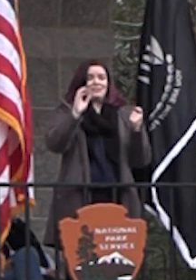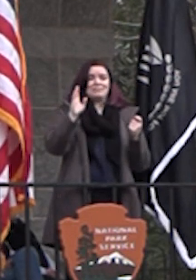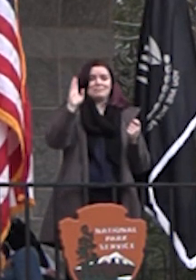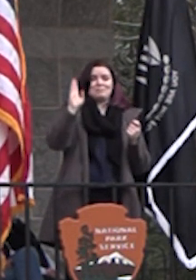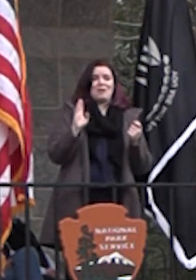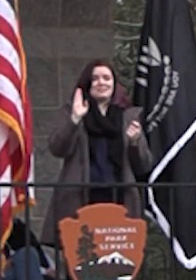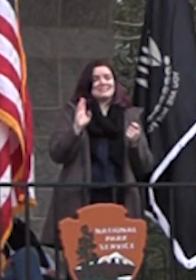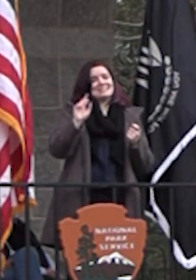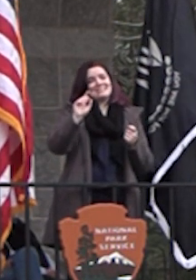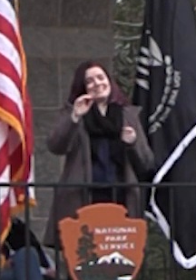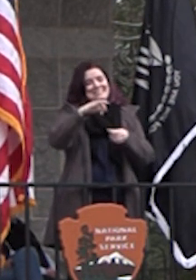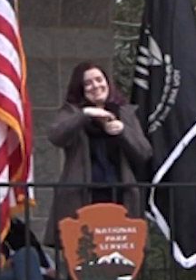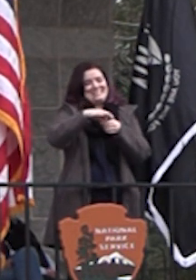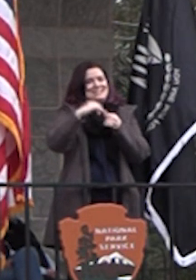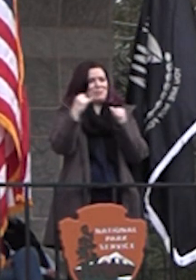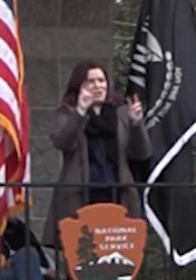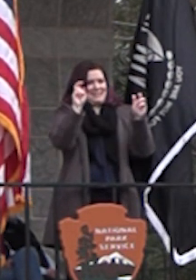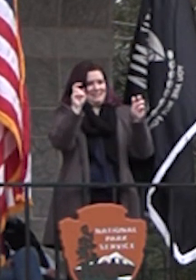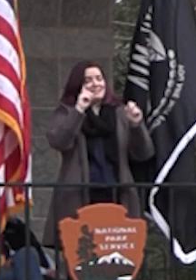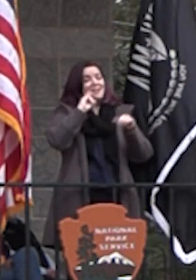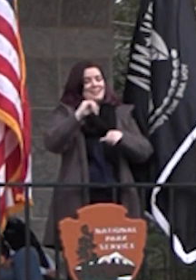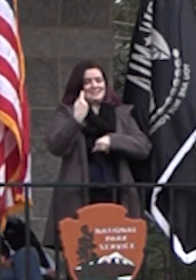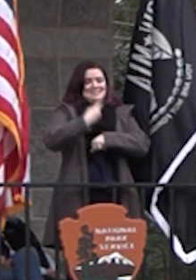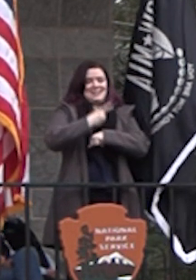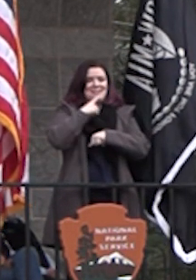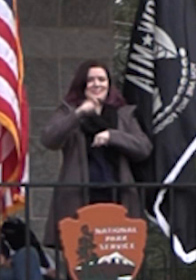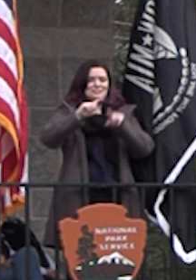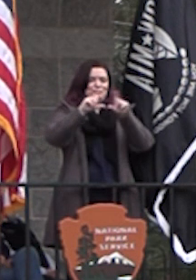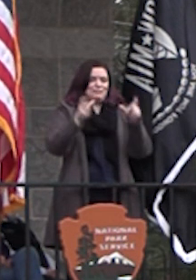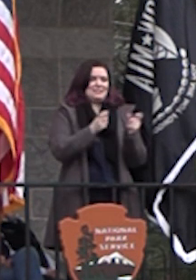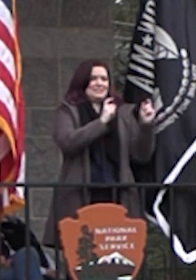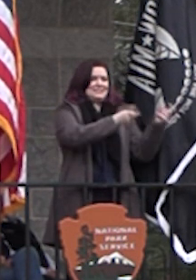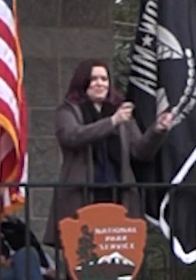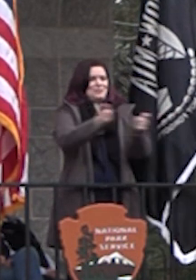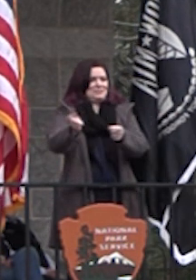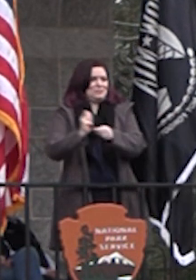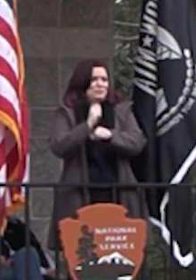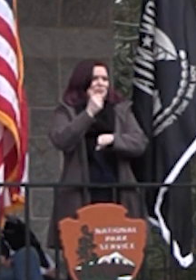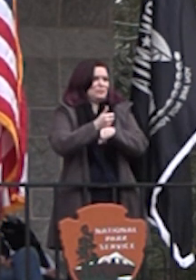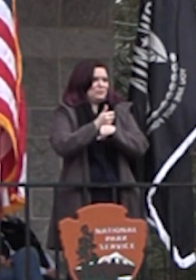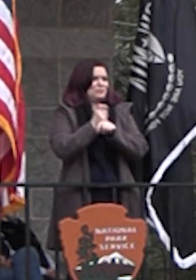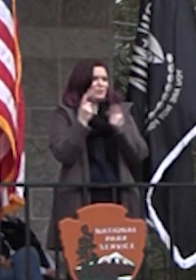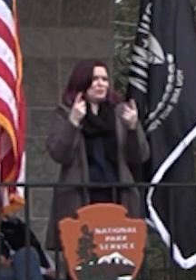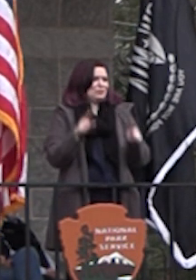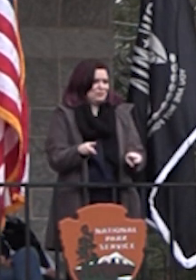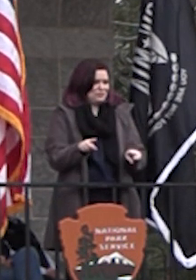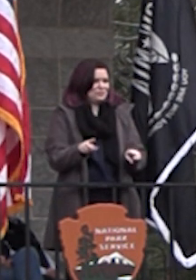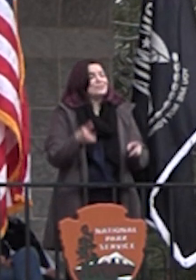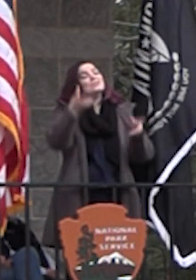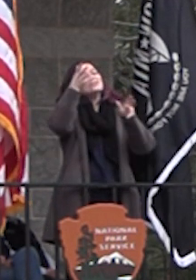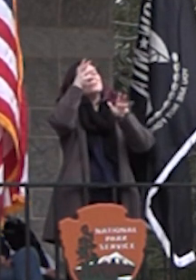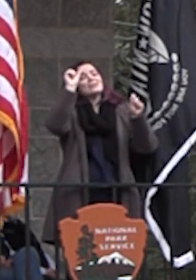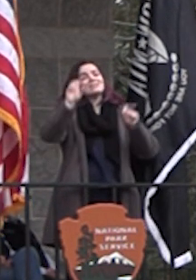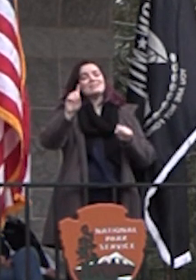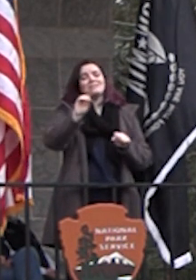been designated by the Wreaths Across America as the date for these wreath-laying ceremonies to occur. President John Dodd,